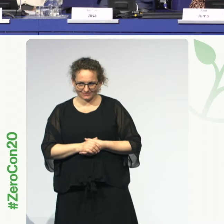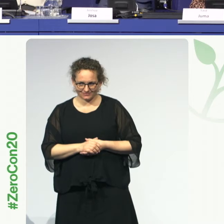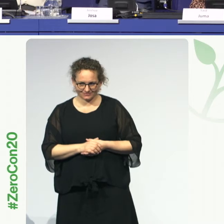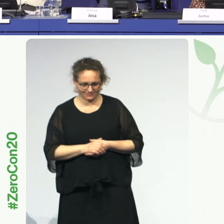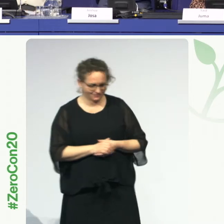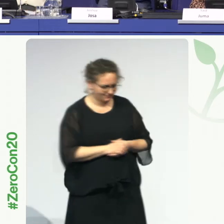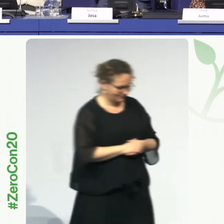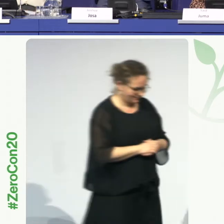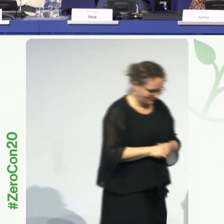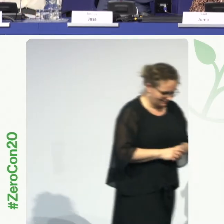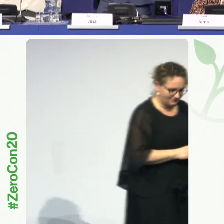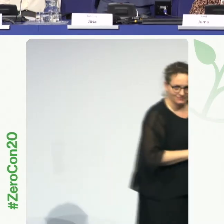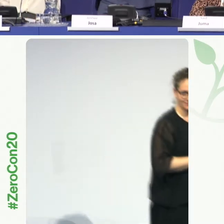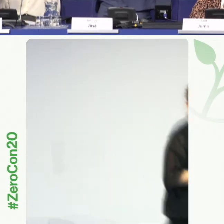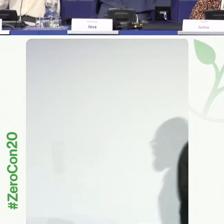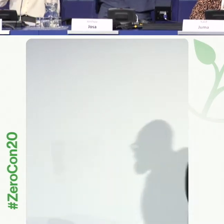Thank you very much, Deborah,